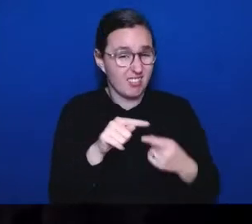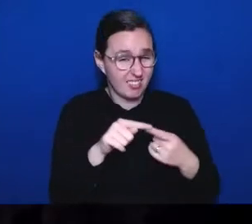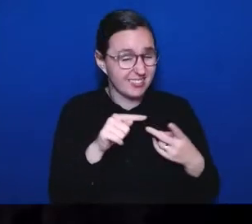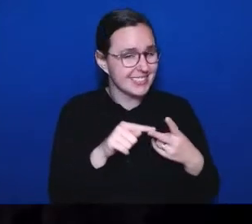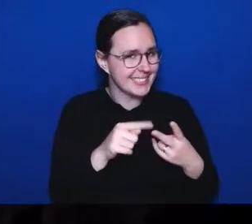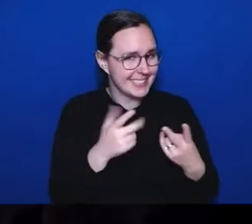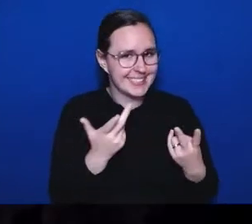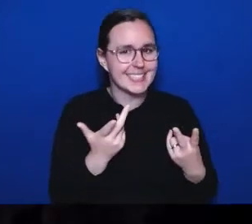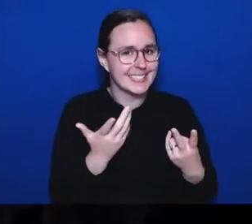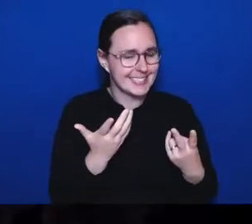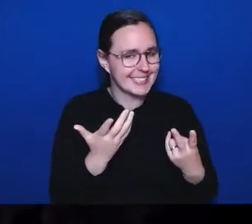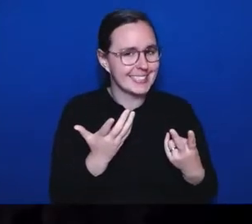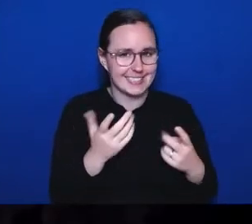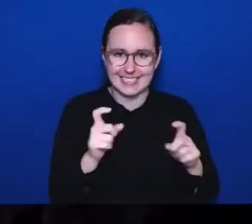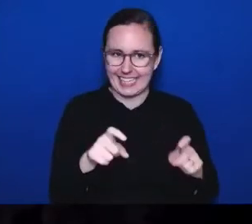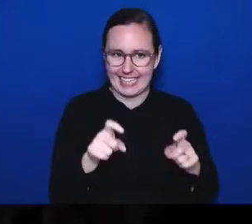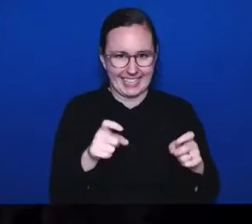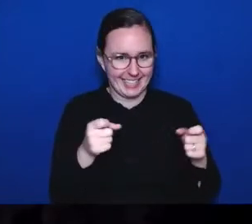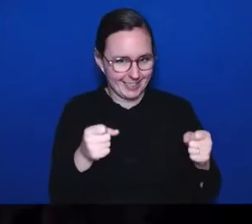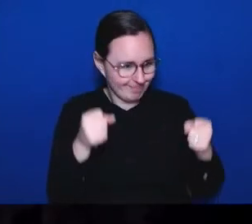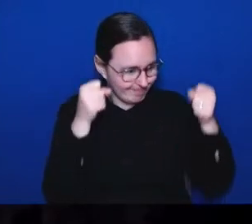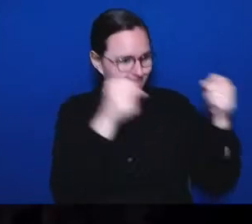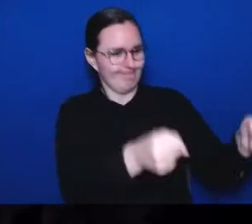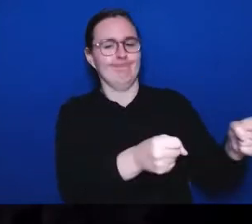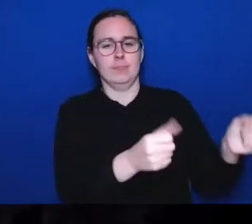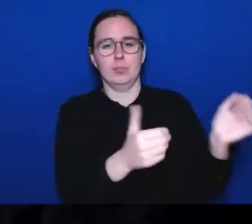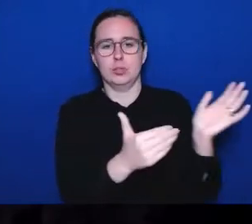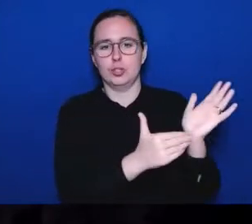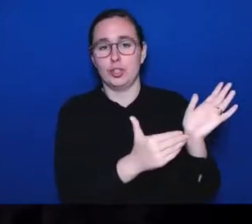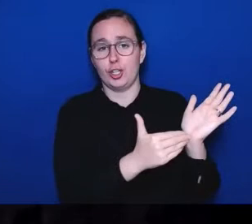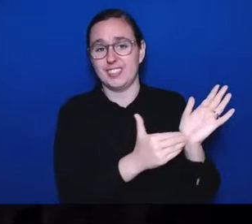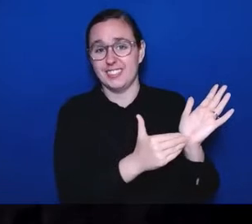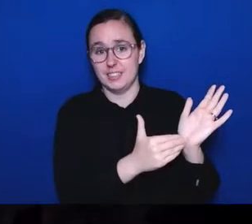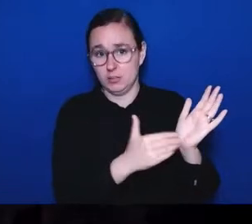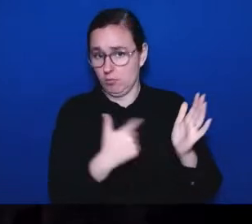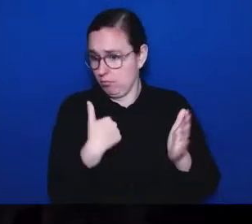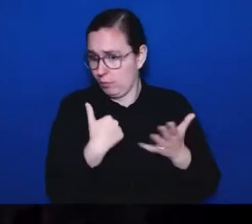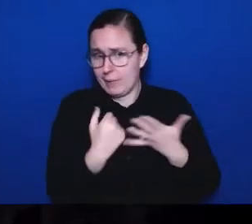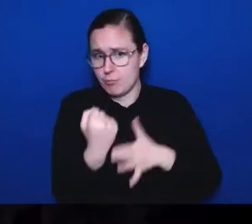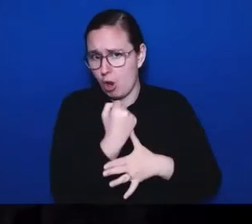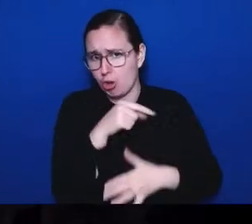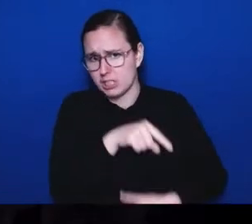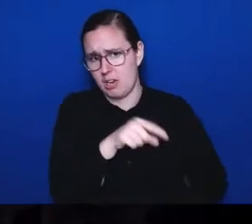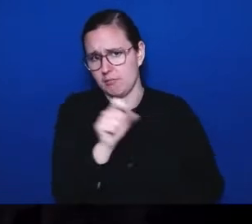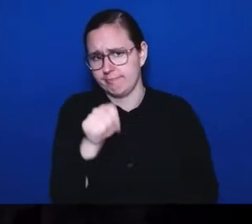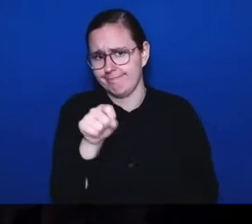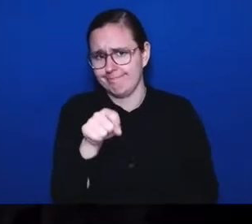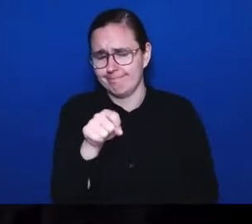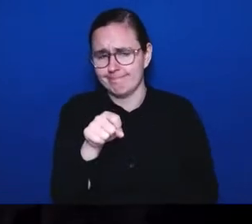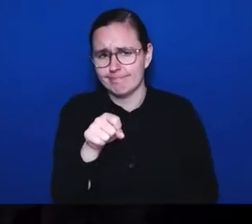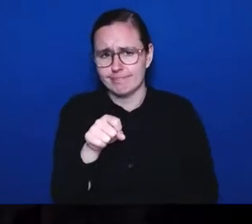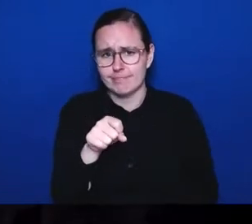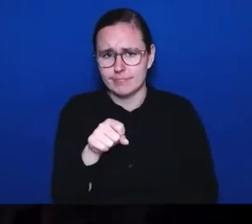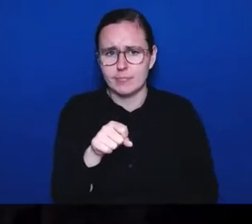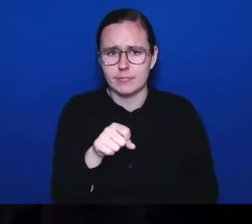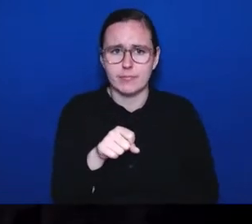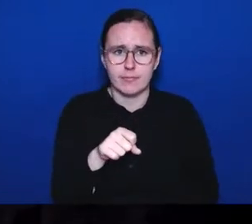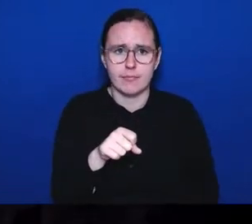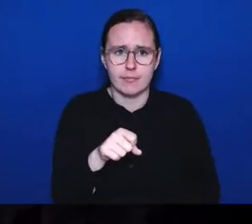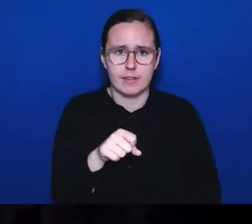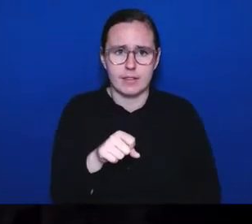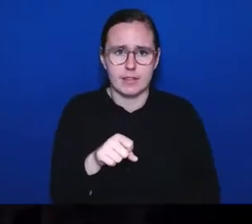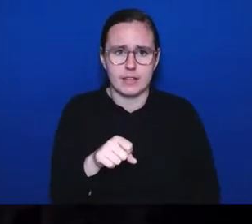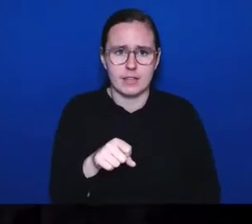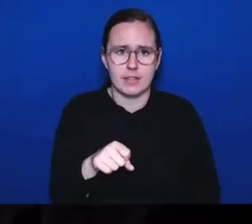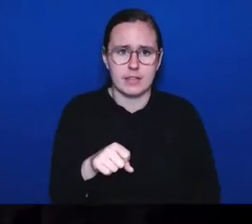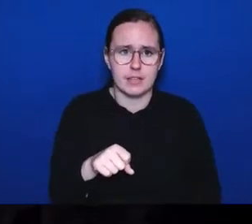not to do 15-minute answers, so I'm not going to do that in this case. Although we certainly will be happy to brief